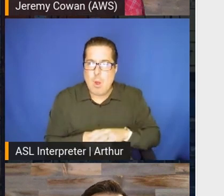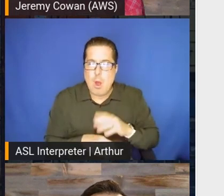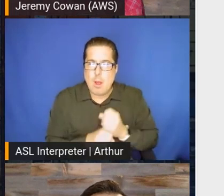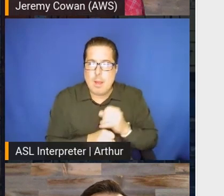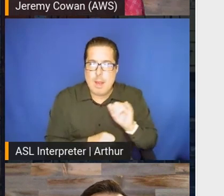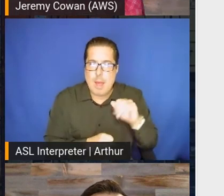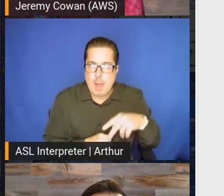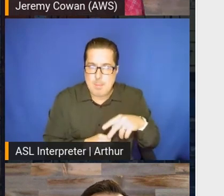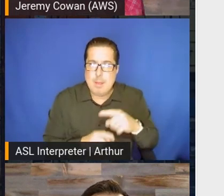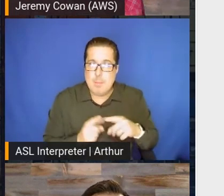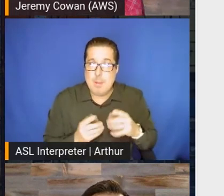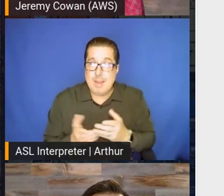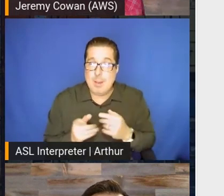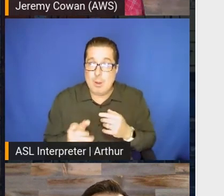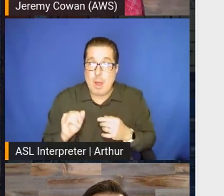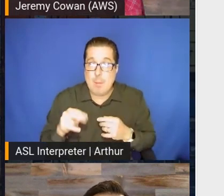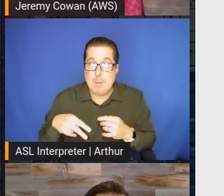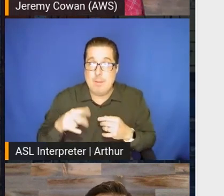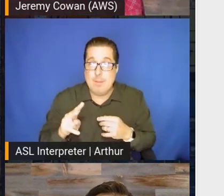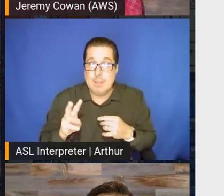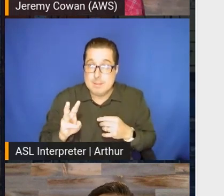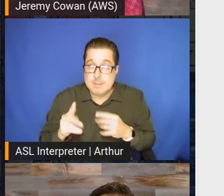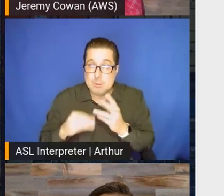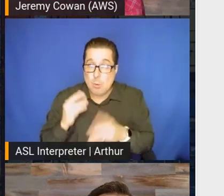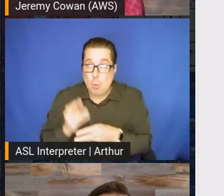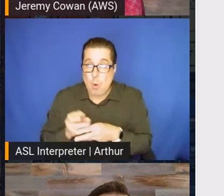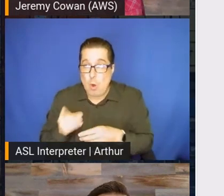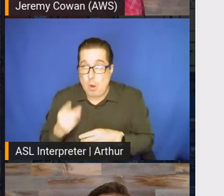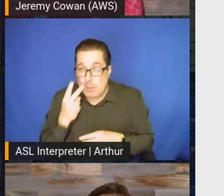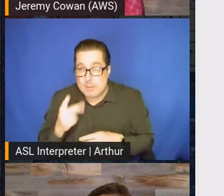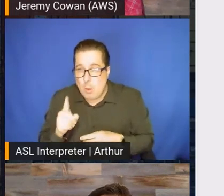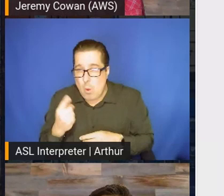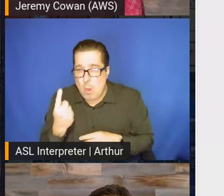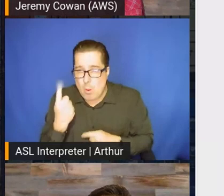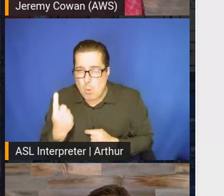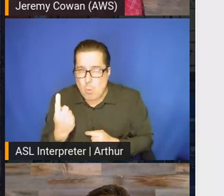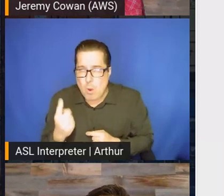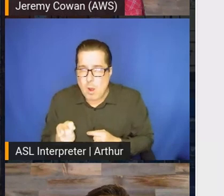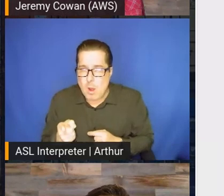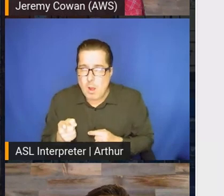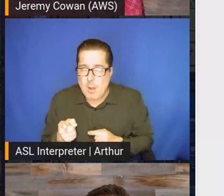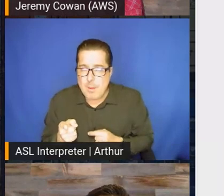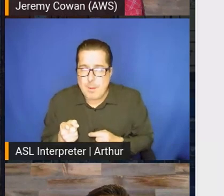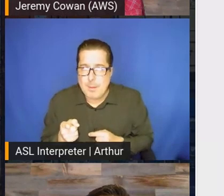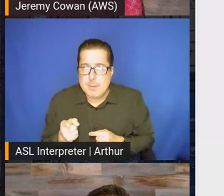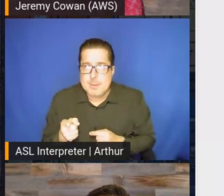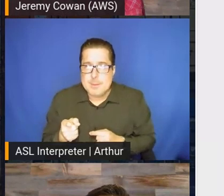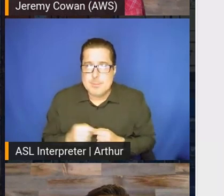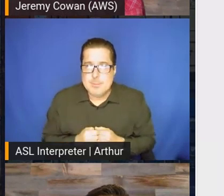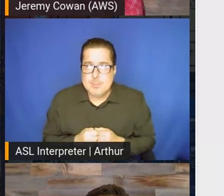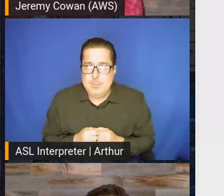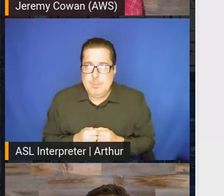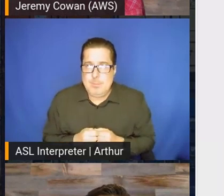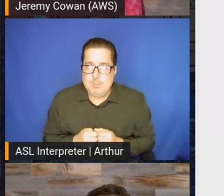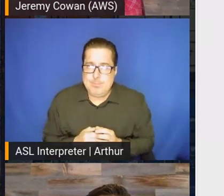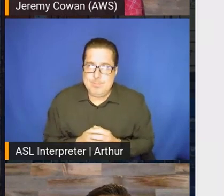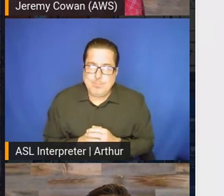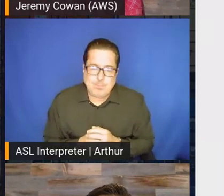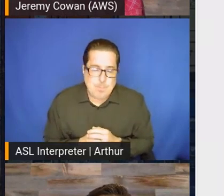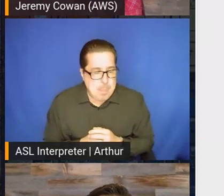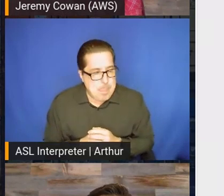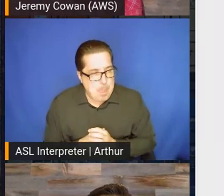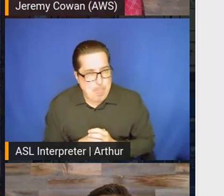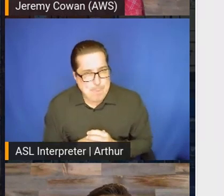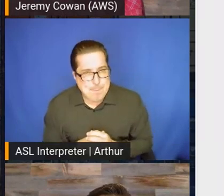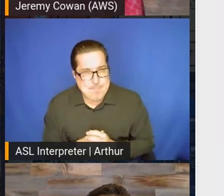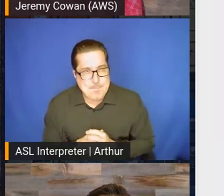But here in an IPv6 world, because there is only one prefix that is required, and that is assigned to a node at the